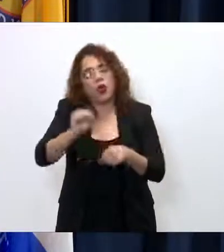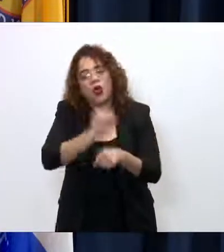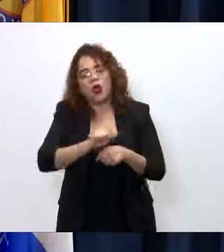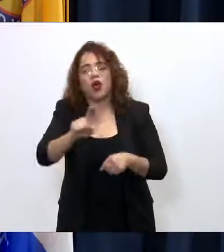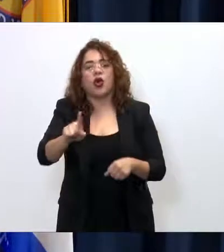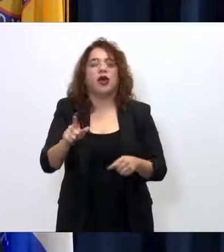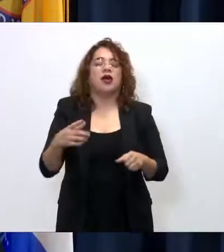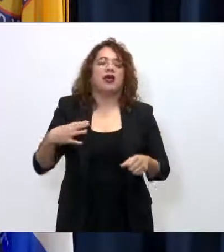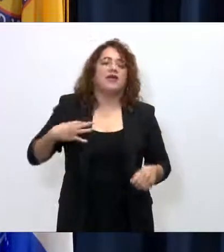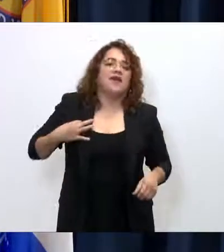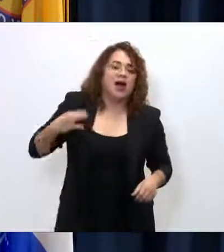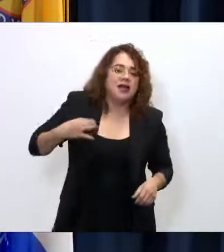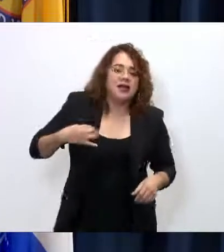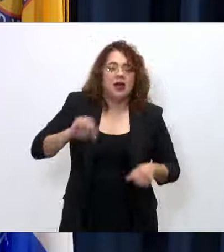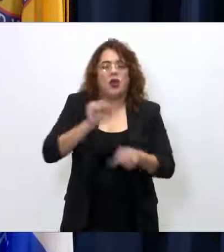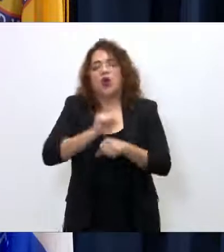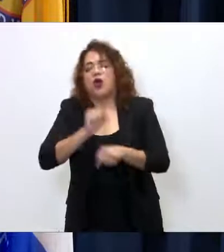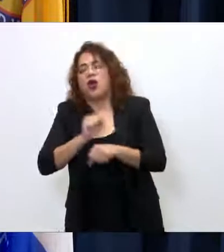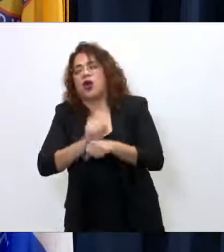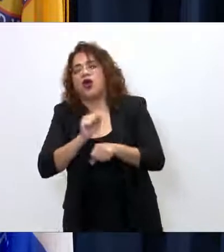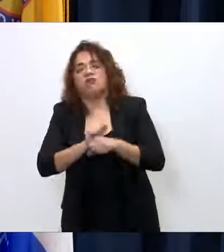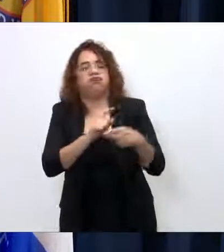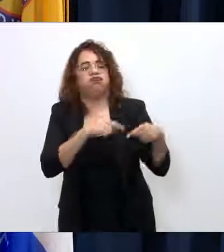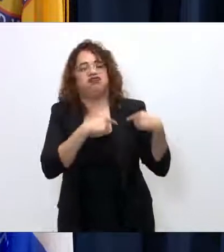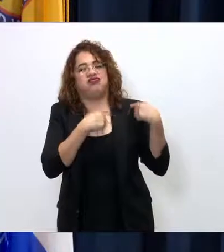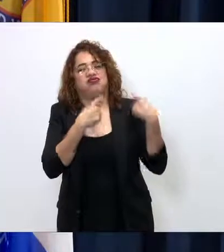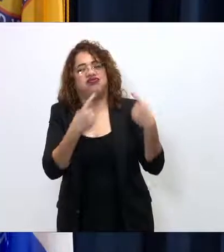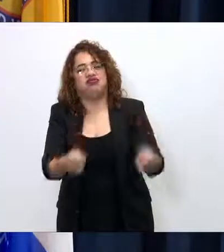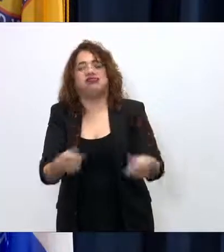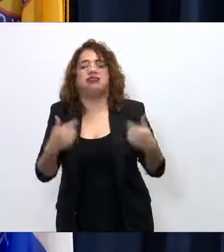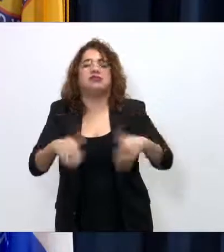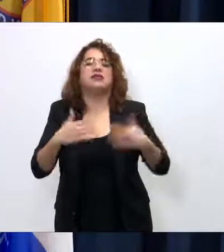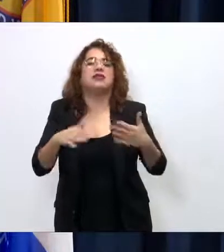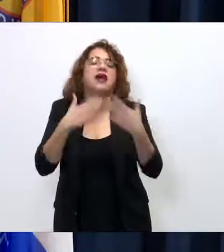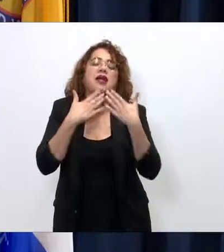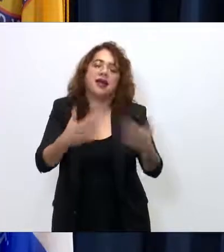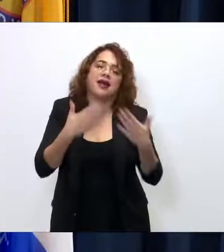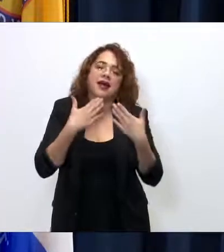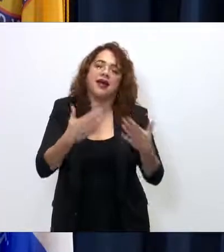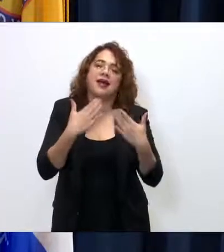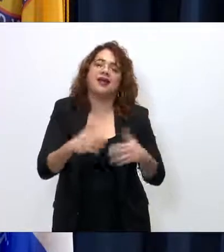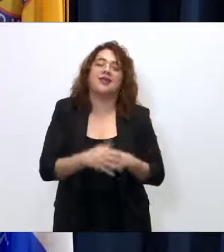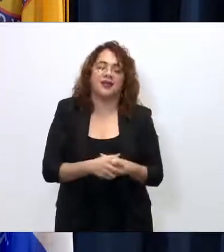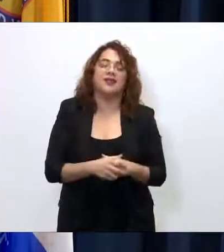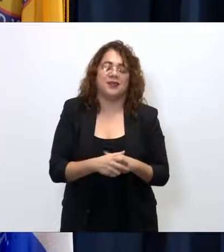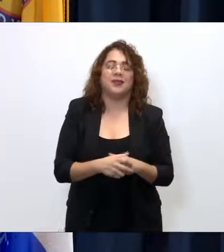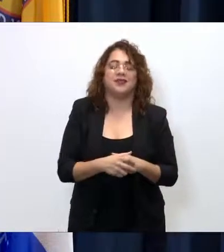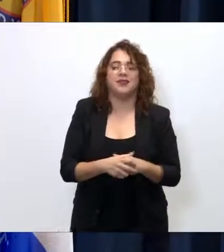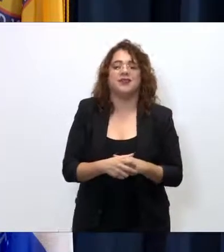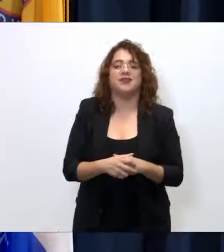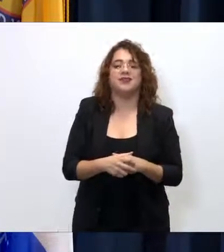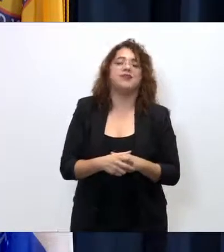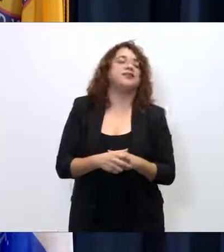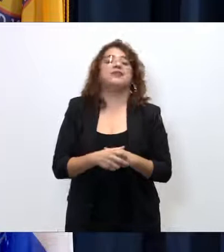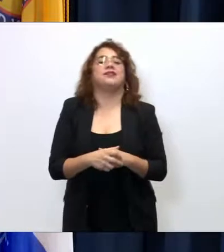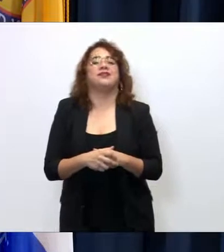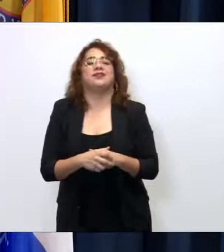or our testing centers. Thank you, and I'm really proud that we're at this moment.